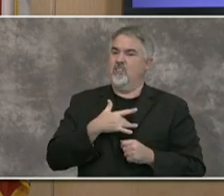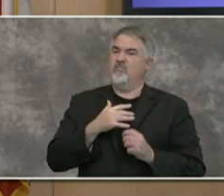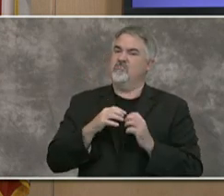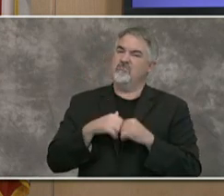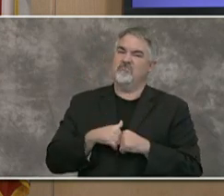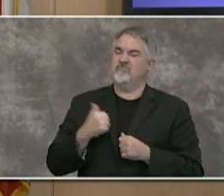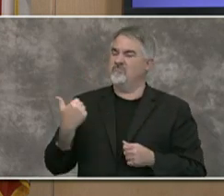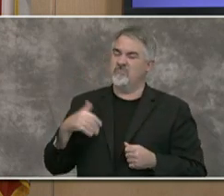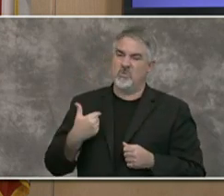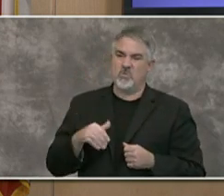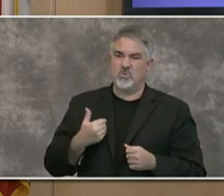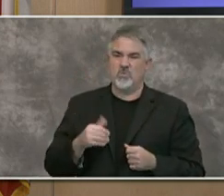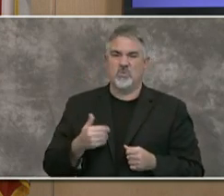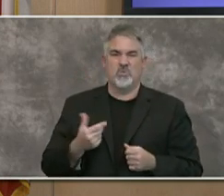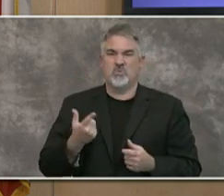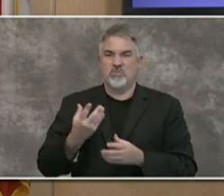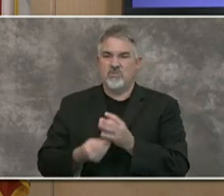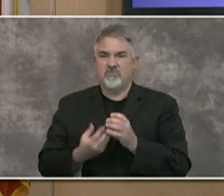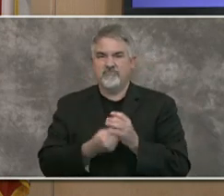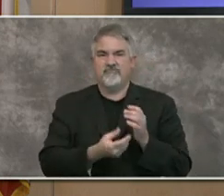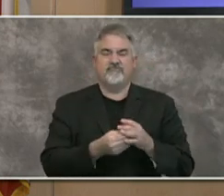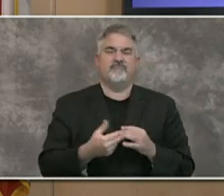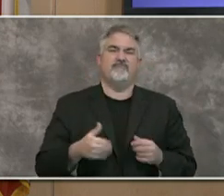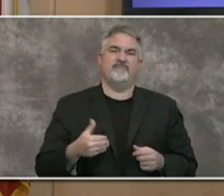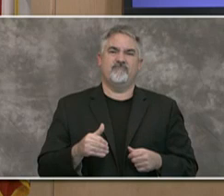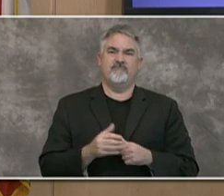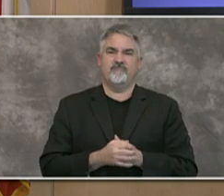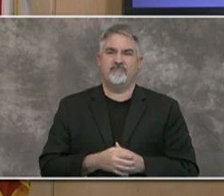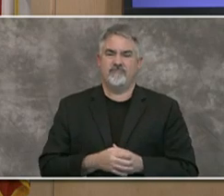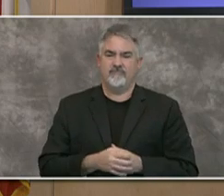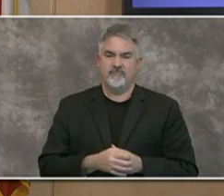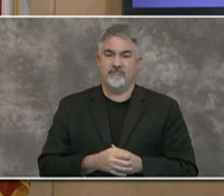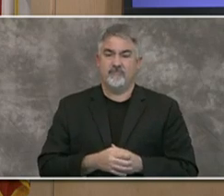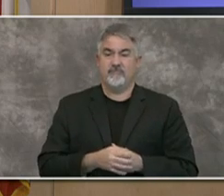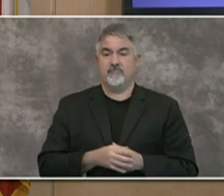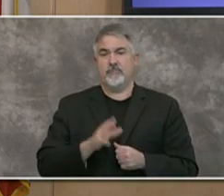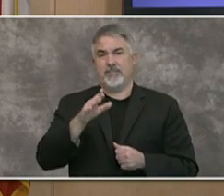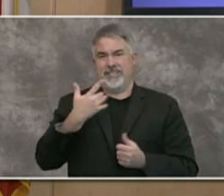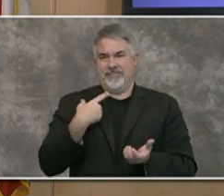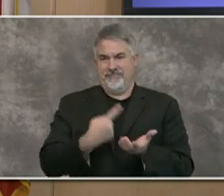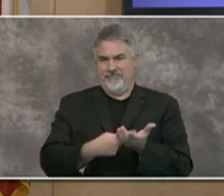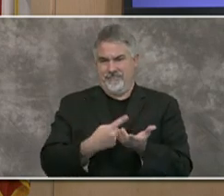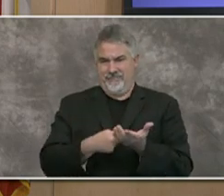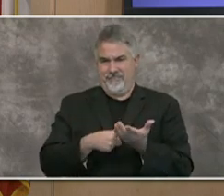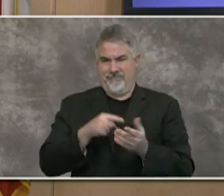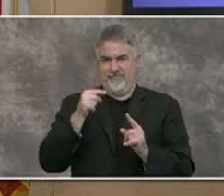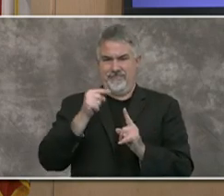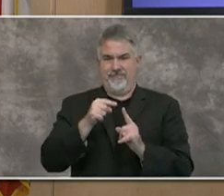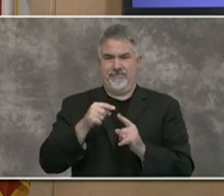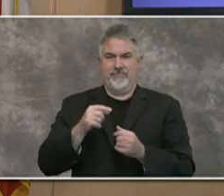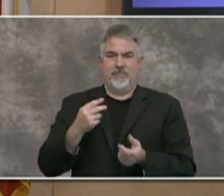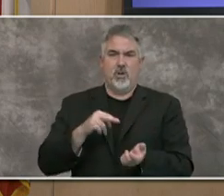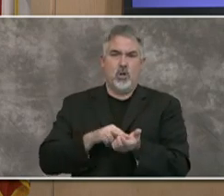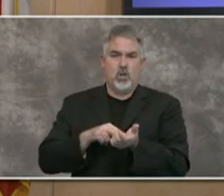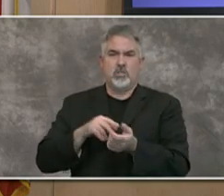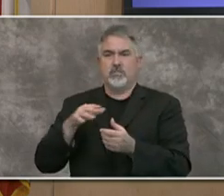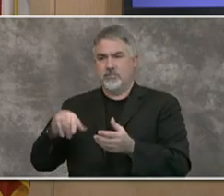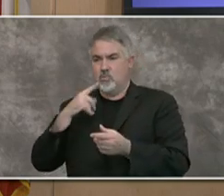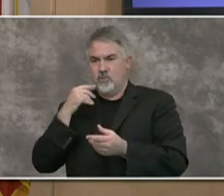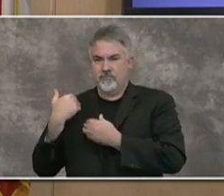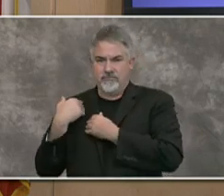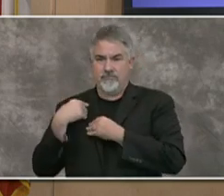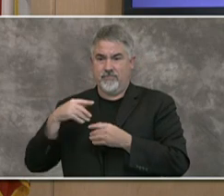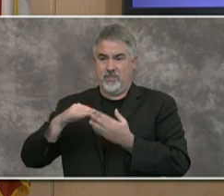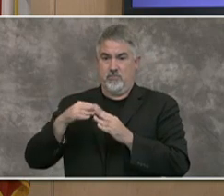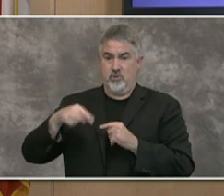and condolences. Regarding outbreaks in congregate and community settings. There are no new outbreaks to